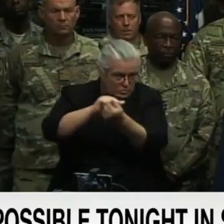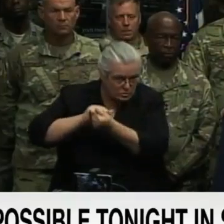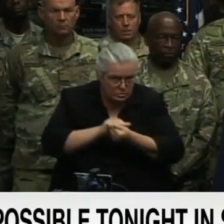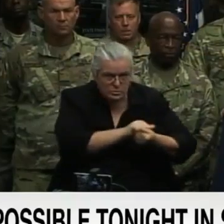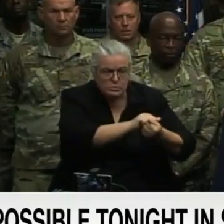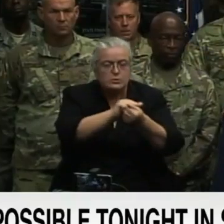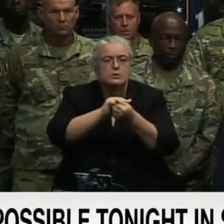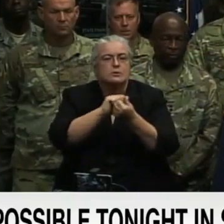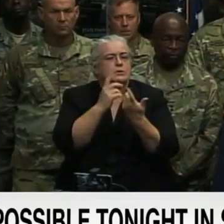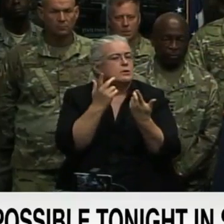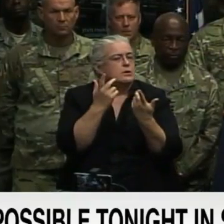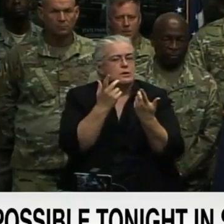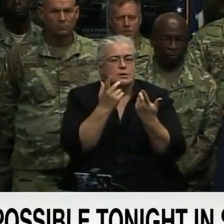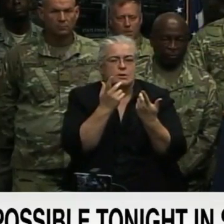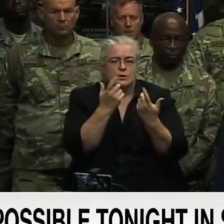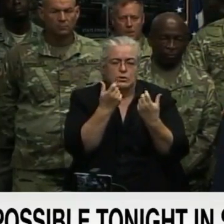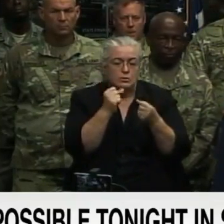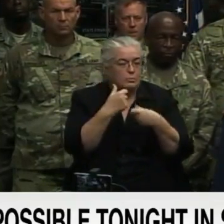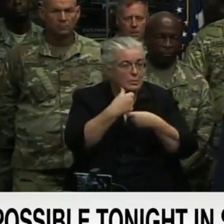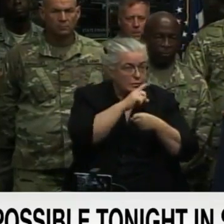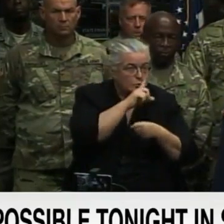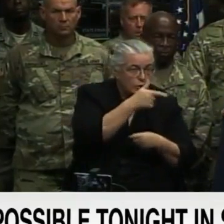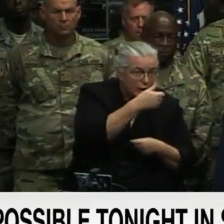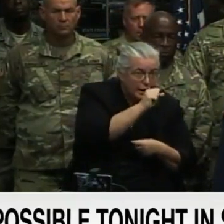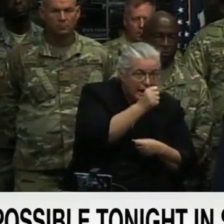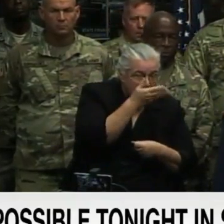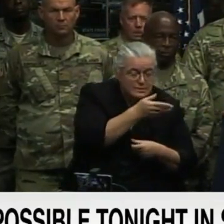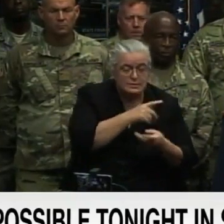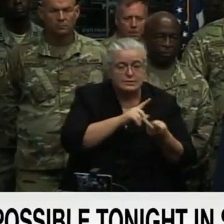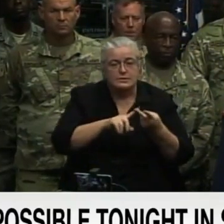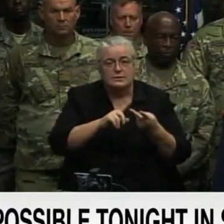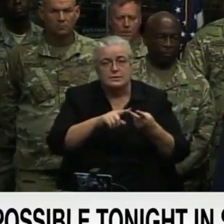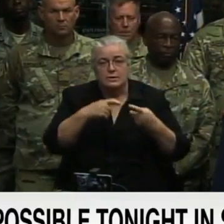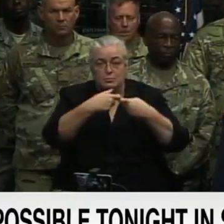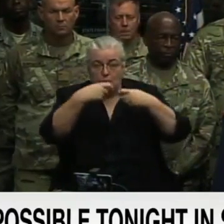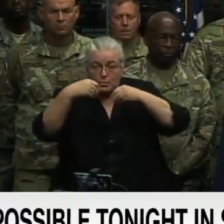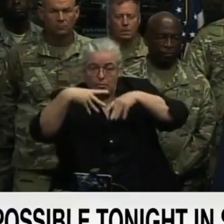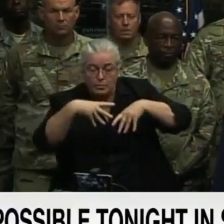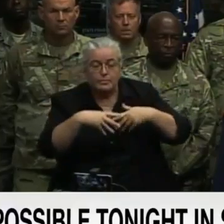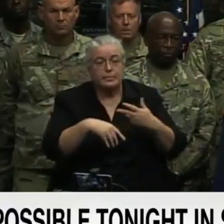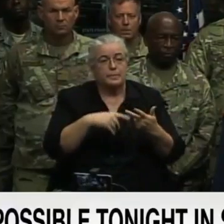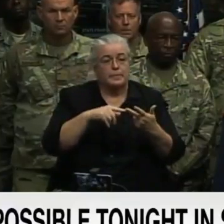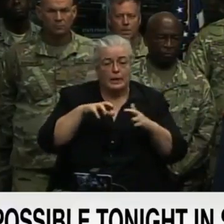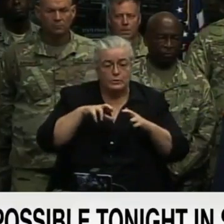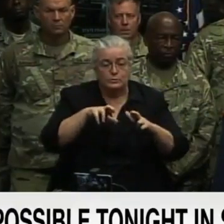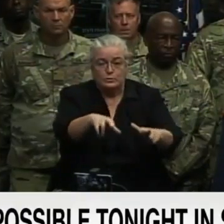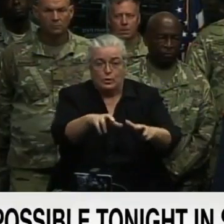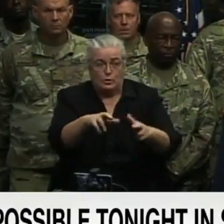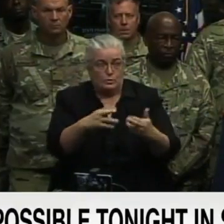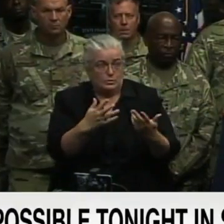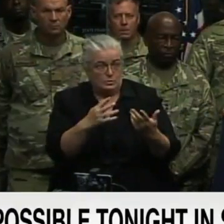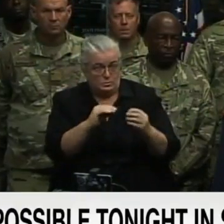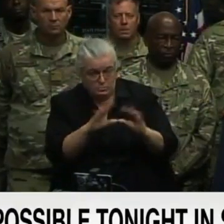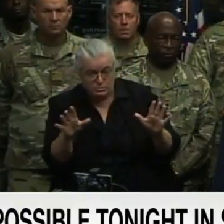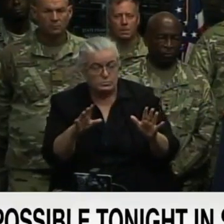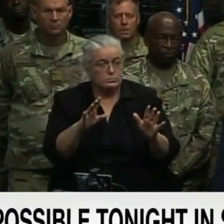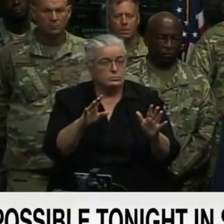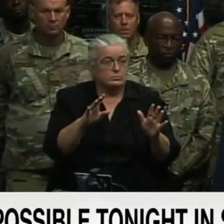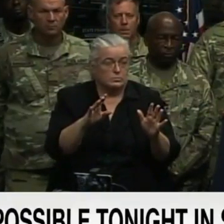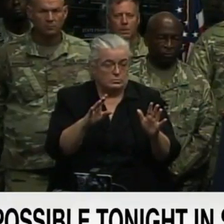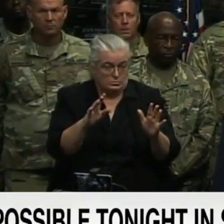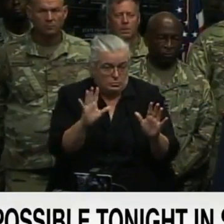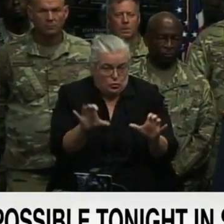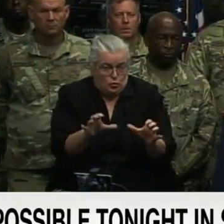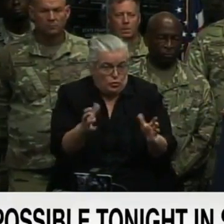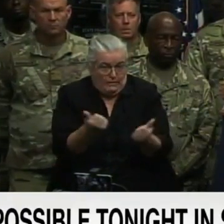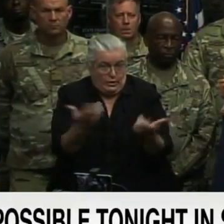back. You know, we're going to try to get the fuel back, try to get power back on, try to get the roads cleared, try to do everything. Also, in the beginning, what we're going to